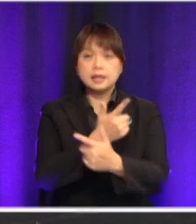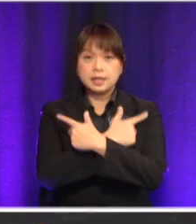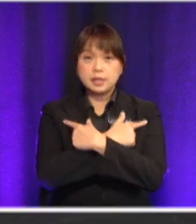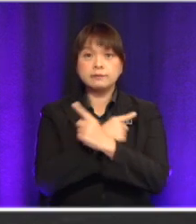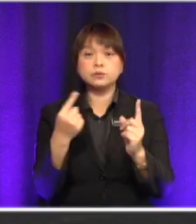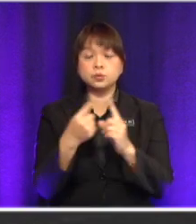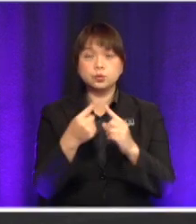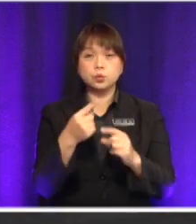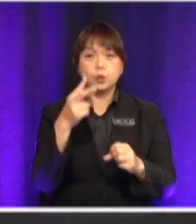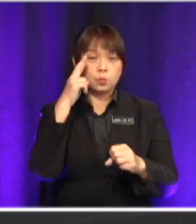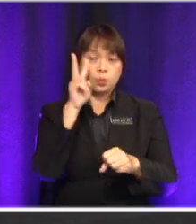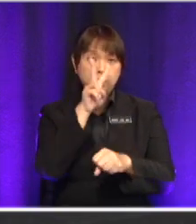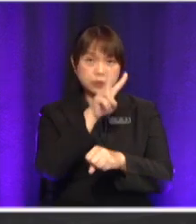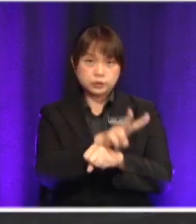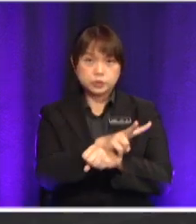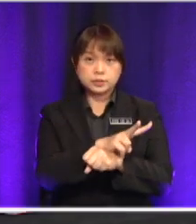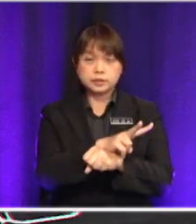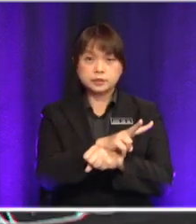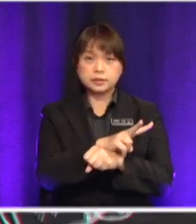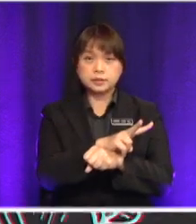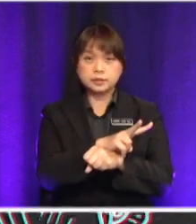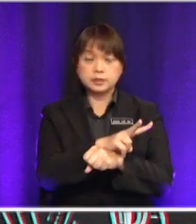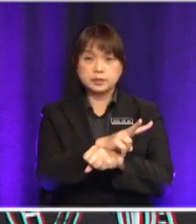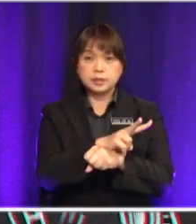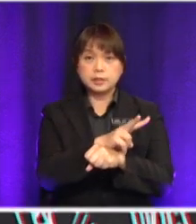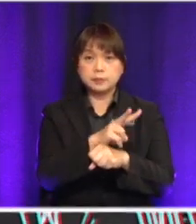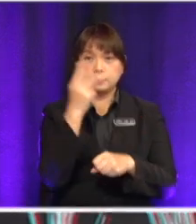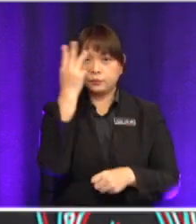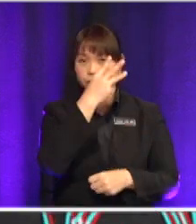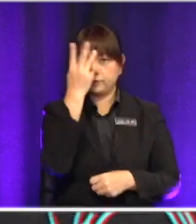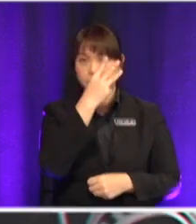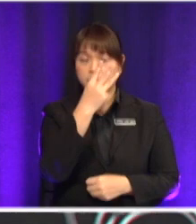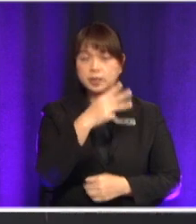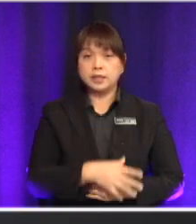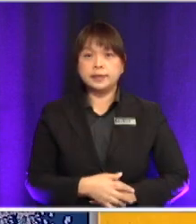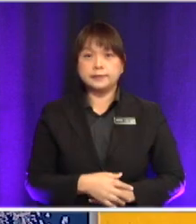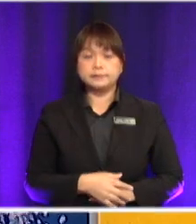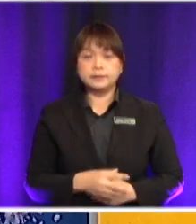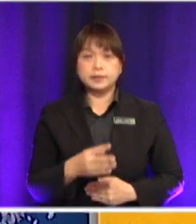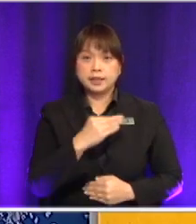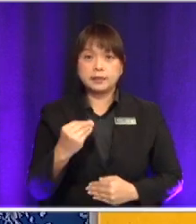sci-fi movies or action movies. You know, if you are like going to meet a